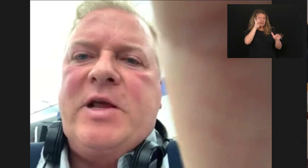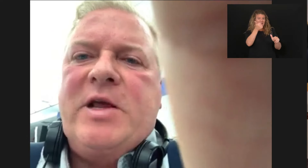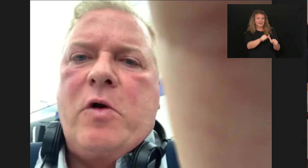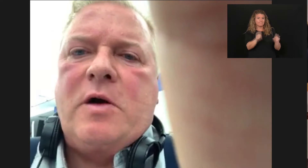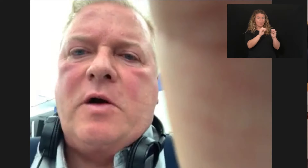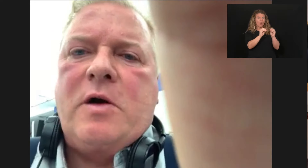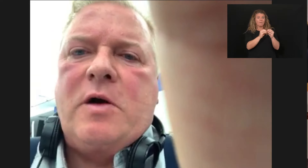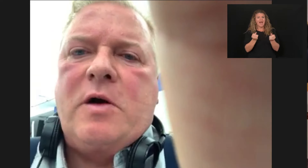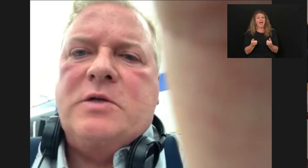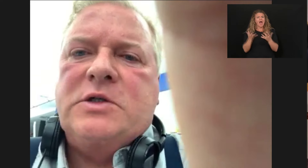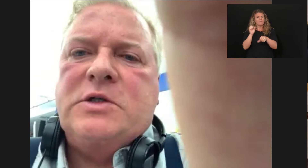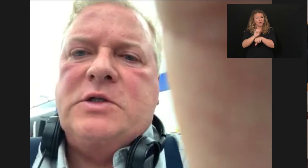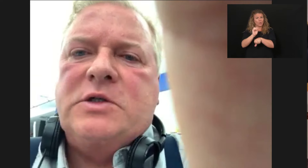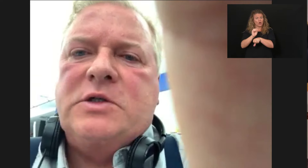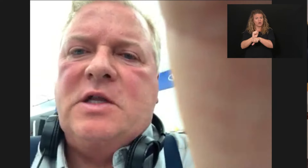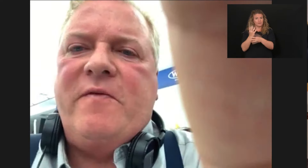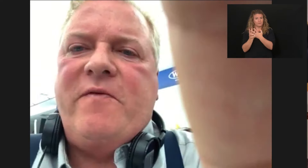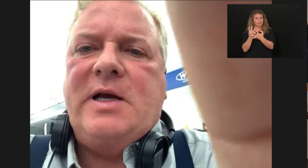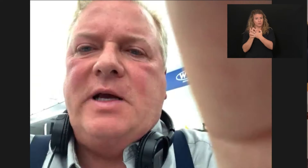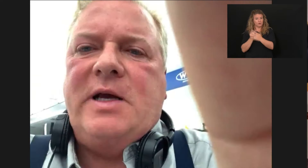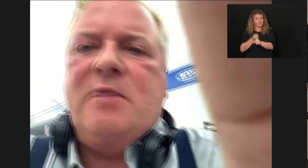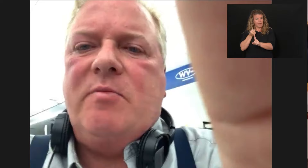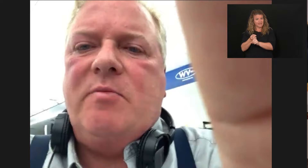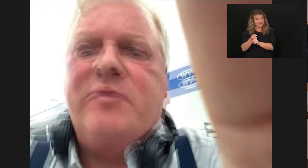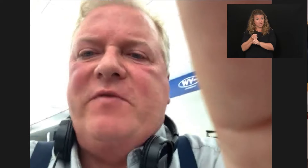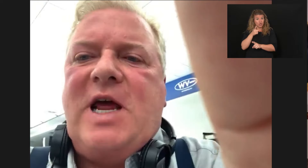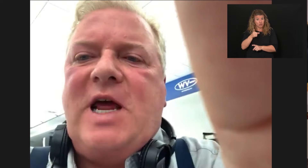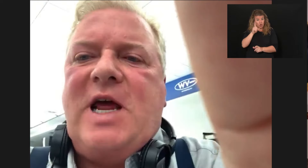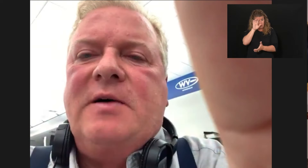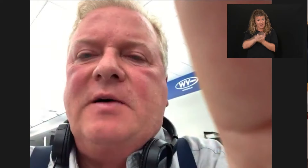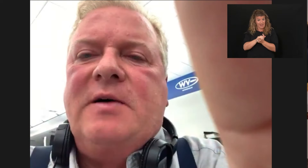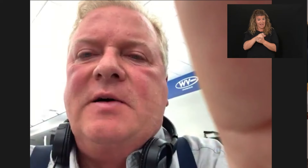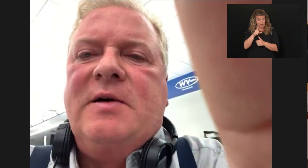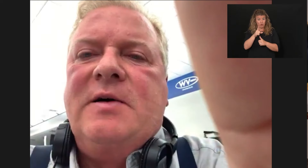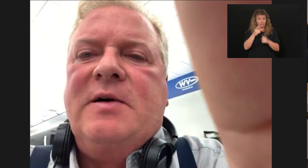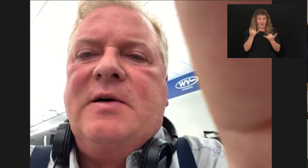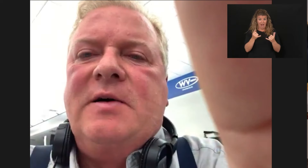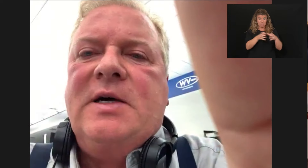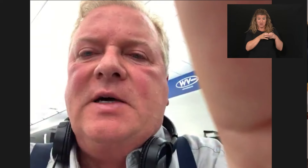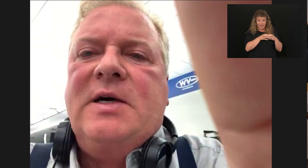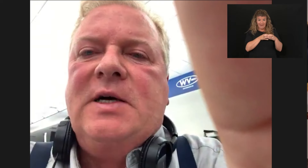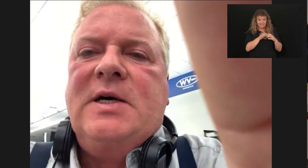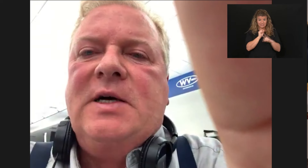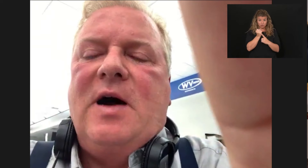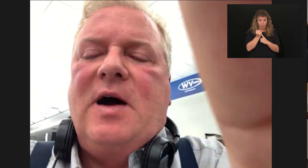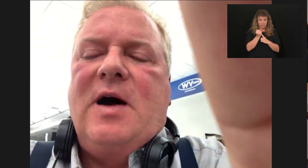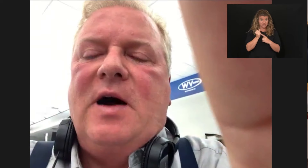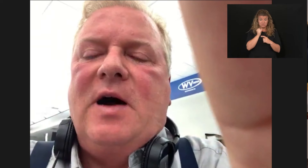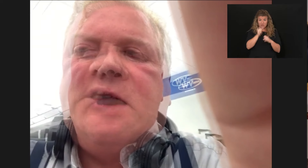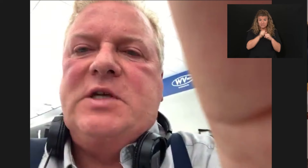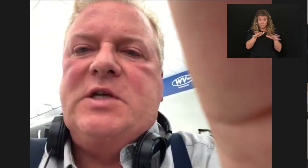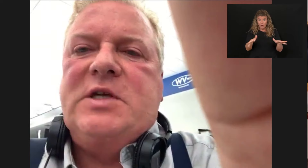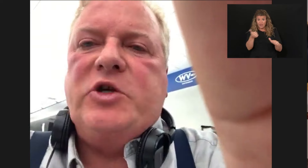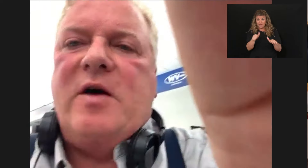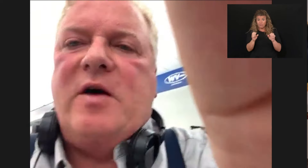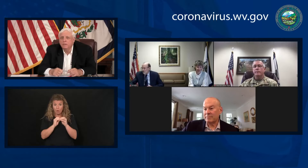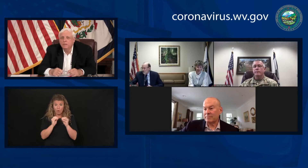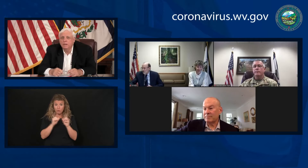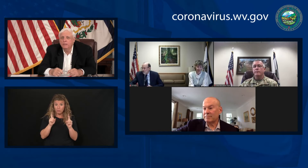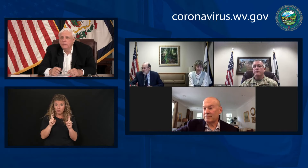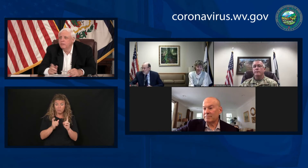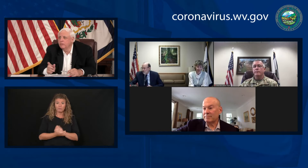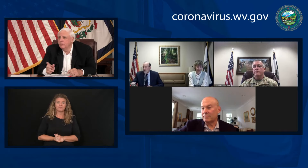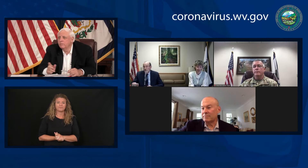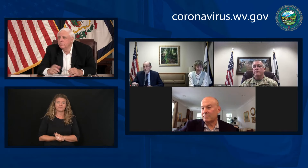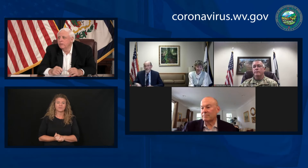many workers in the prison were affected? And again, do you believe you've contained the situation in Randolph County?